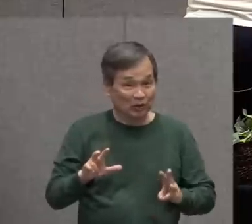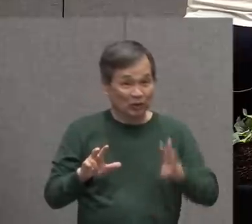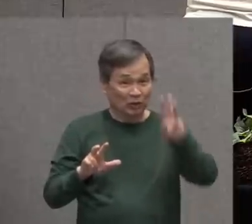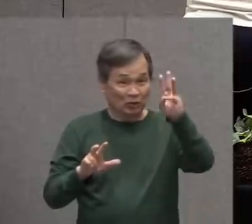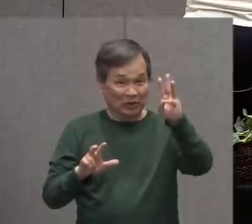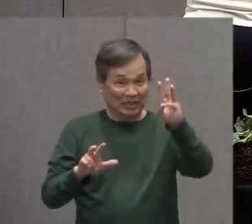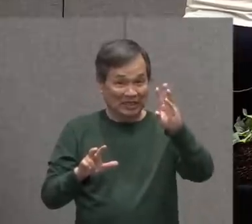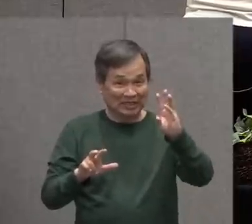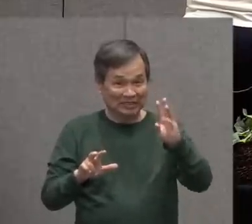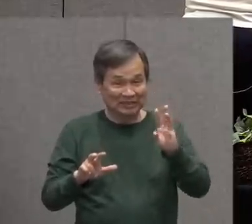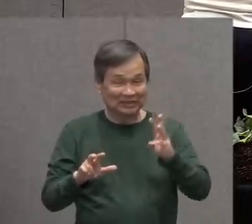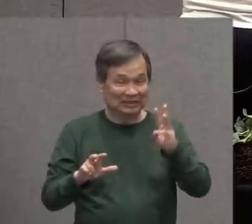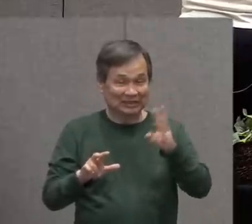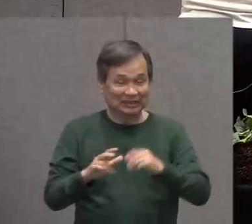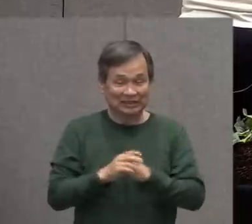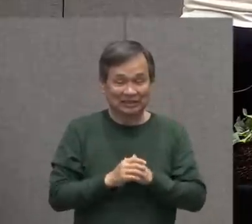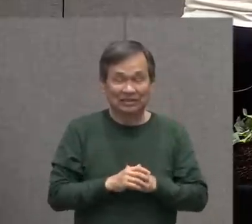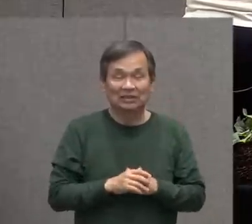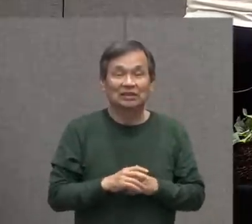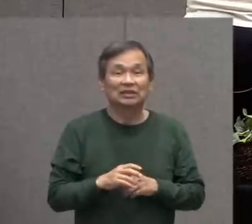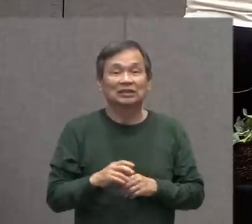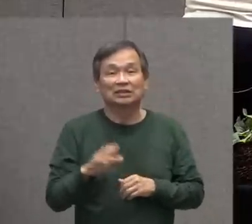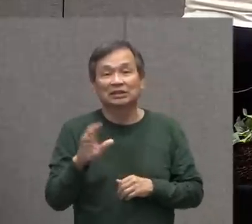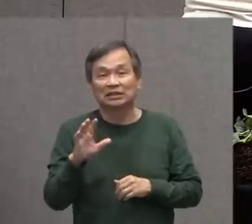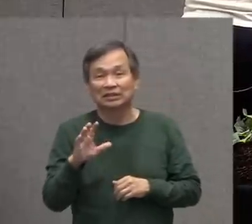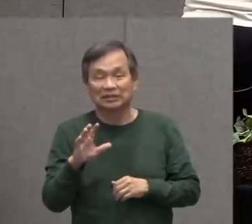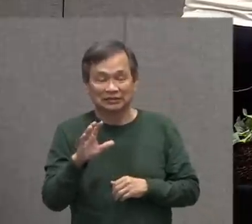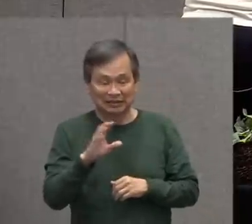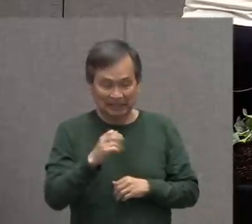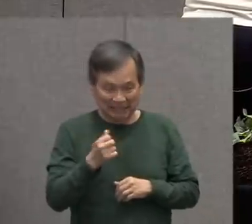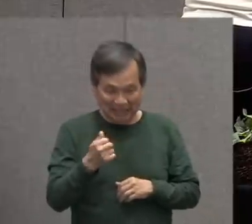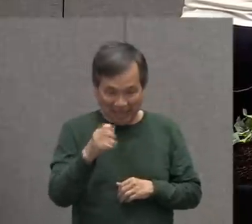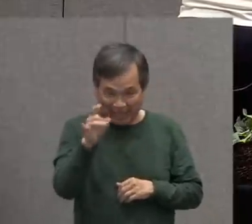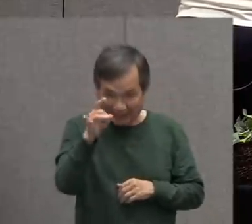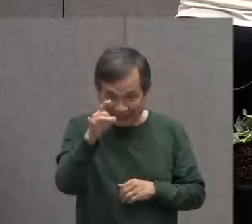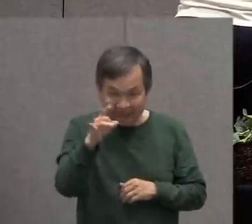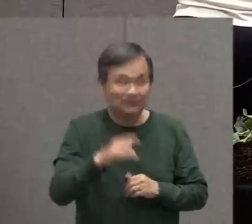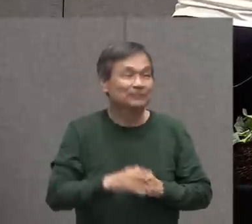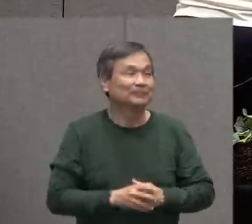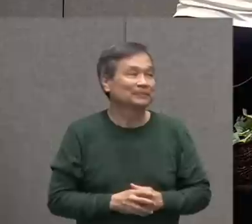Then 9, then 12, 15, 18.